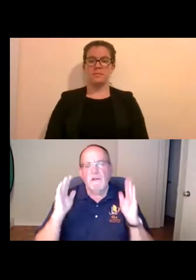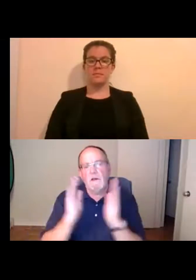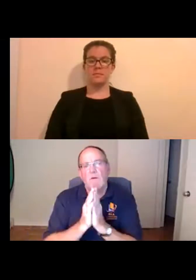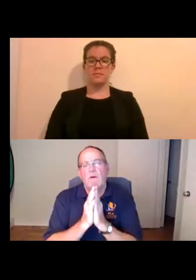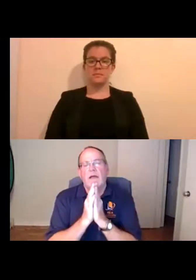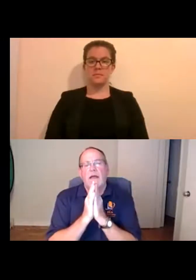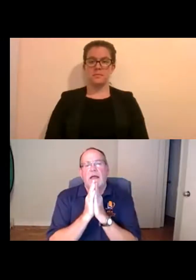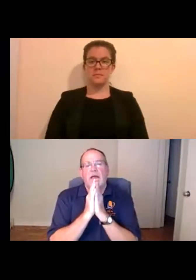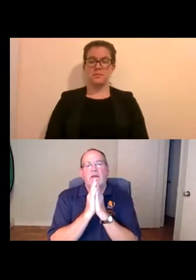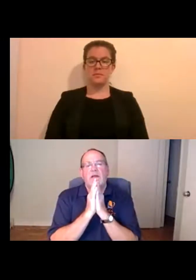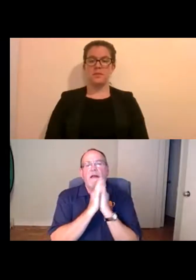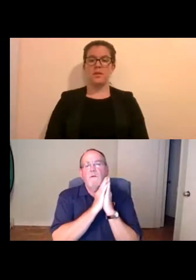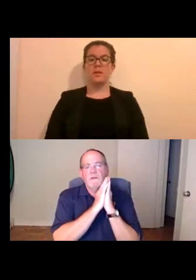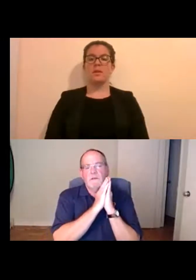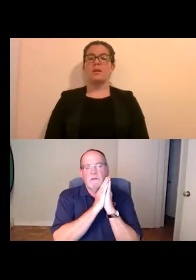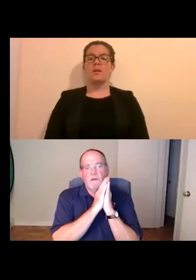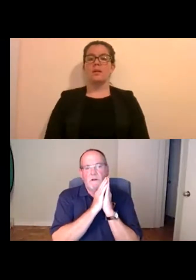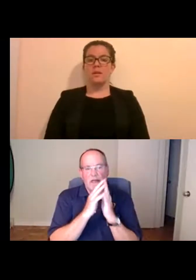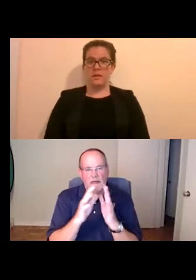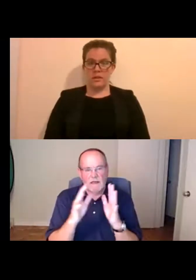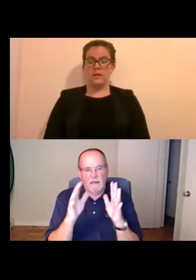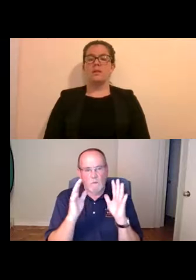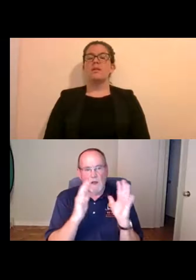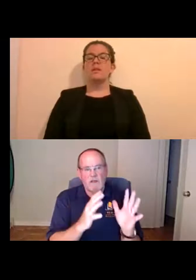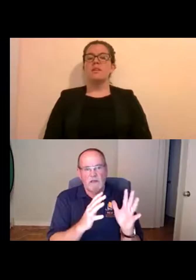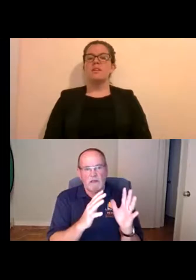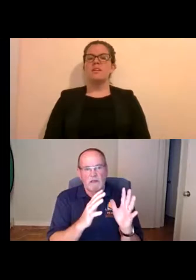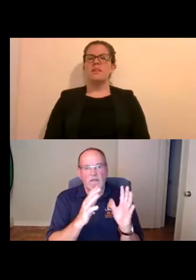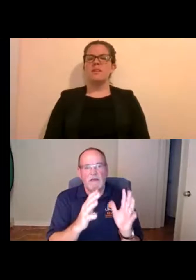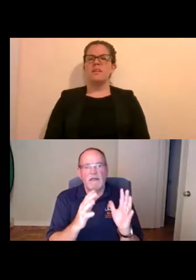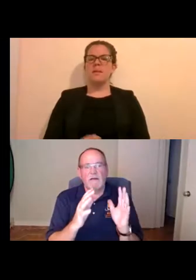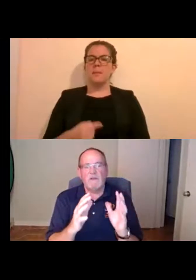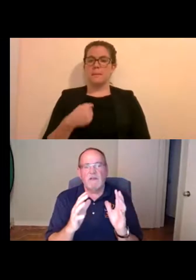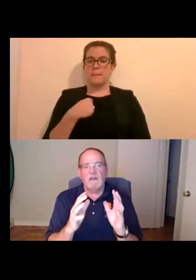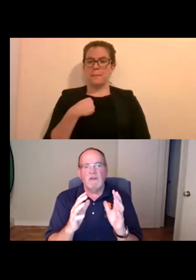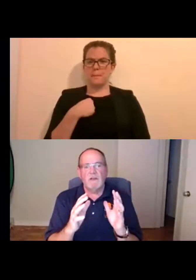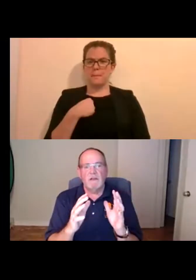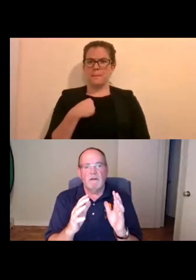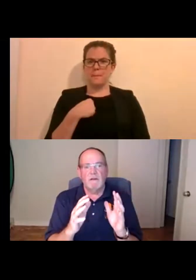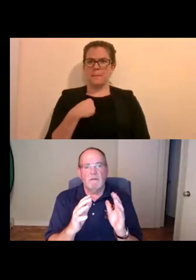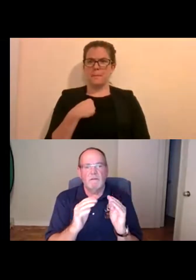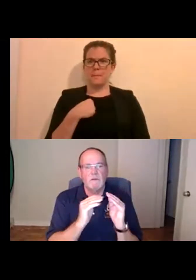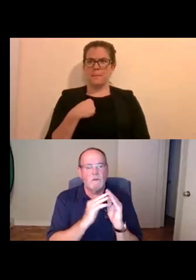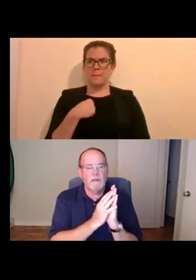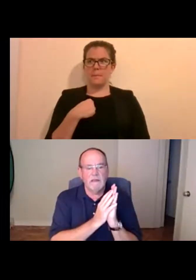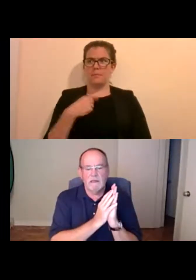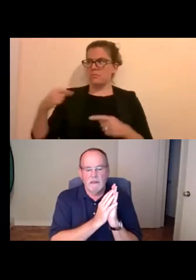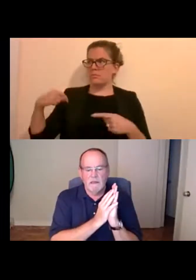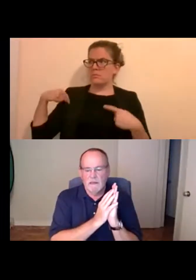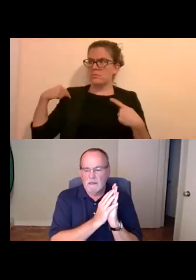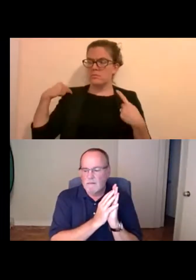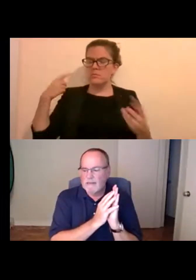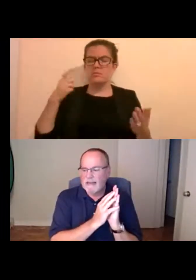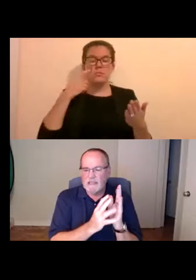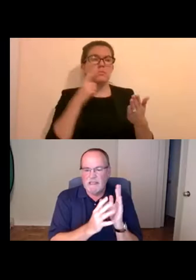okay, so as I was looking at and watching everything that was changing between